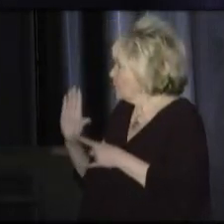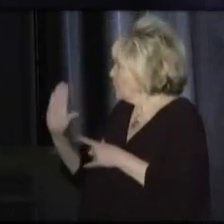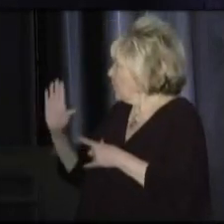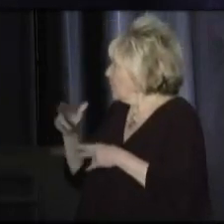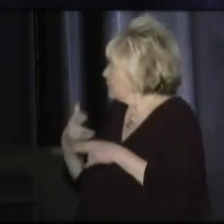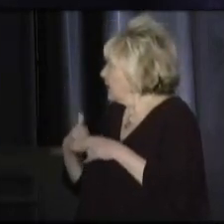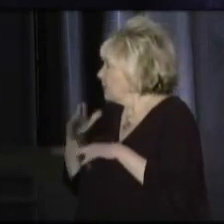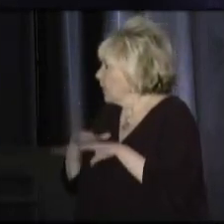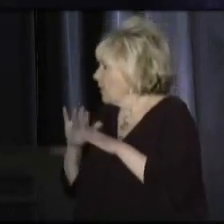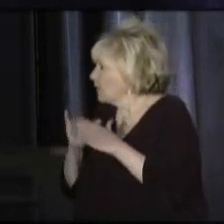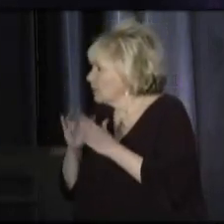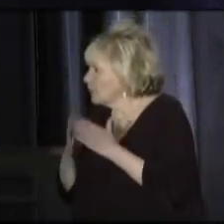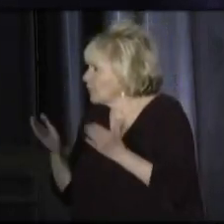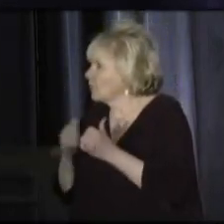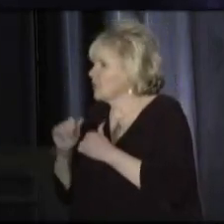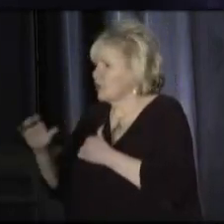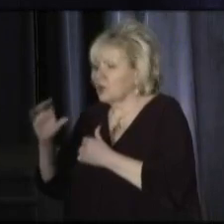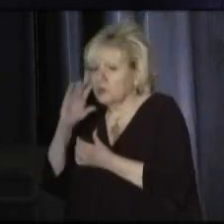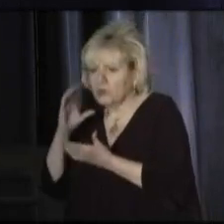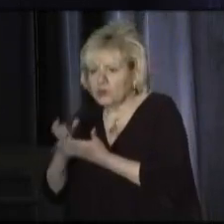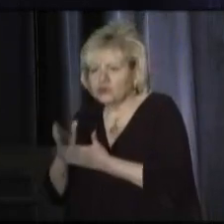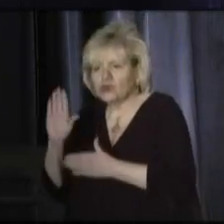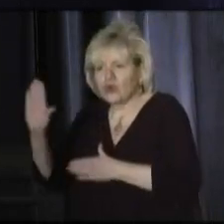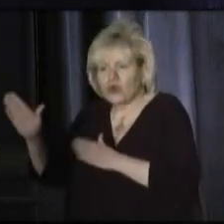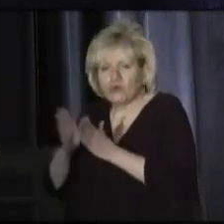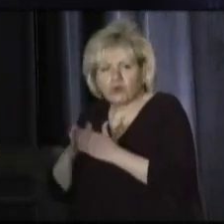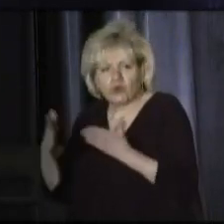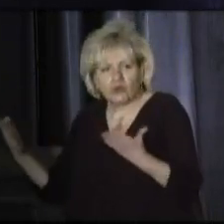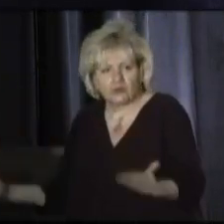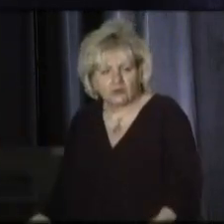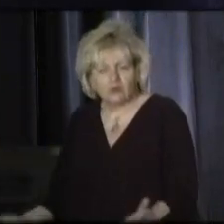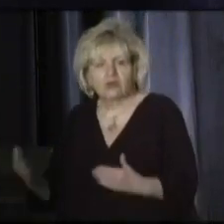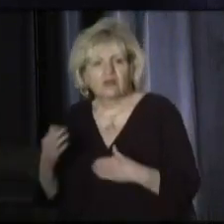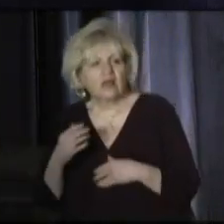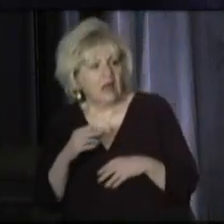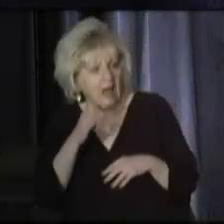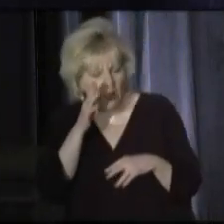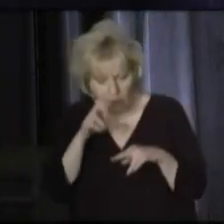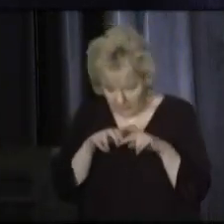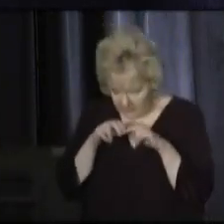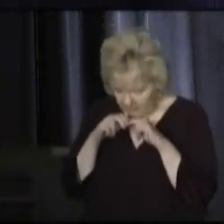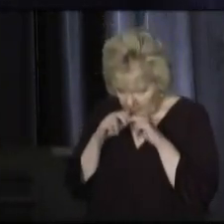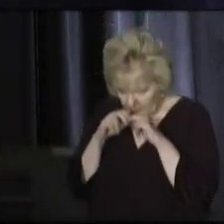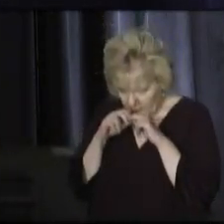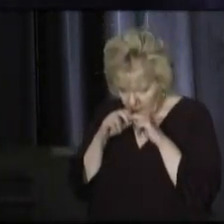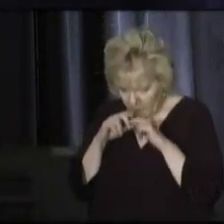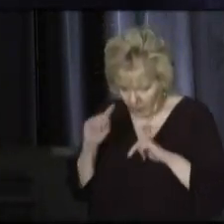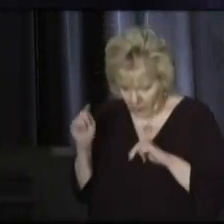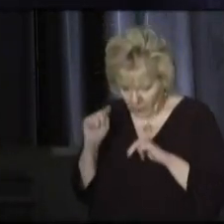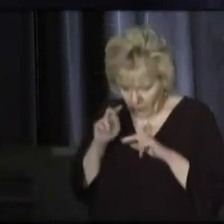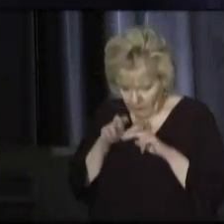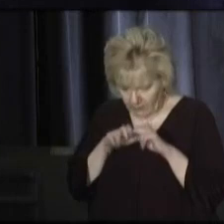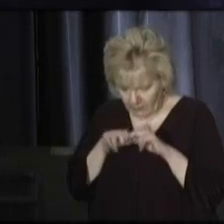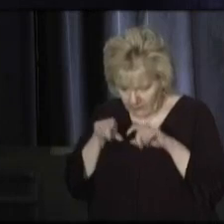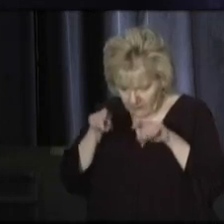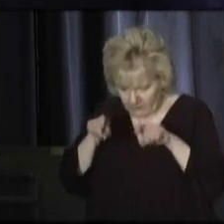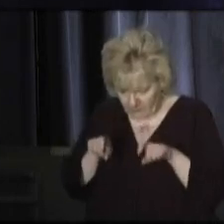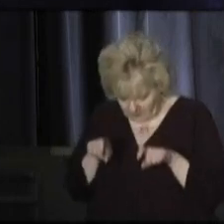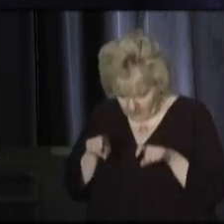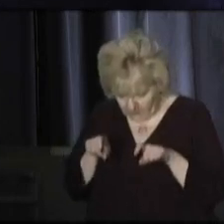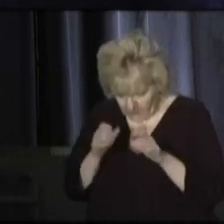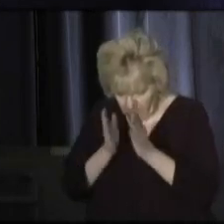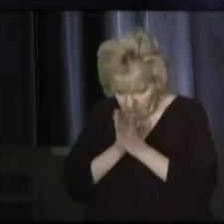apartment. She'd never let anyone know where we lived. Upstairs, she'd turn on all the lights, check the rooms, the closets, behind